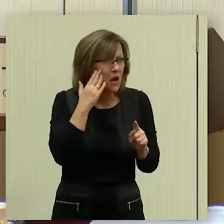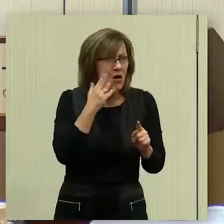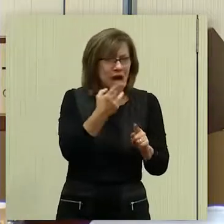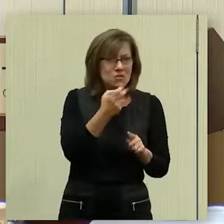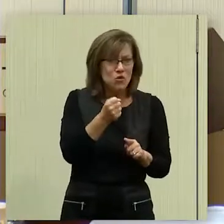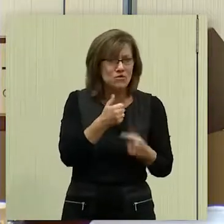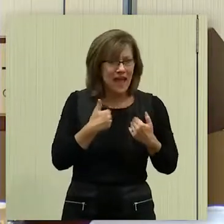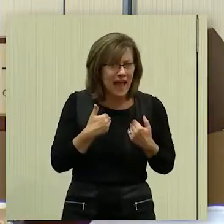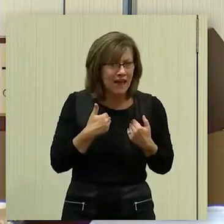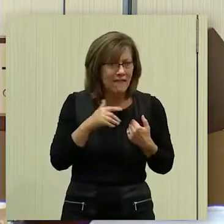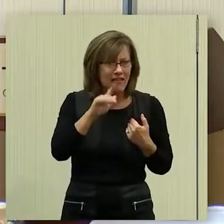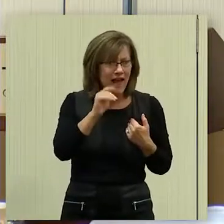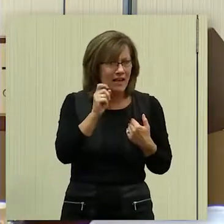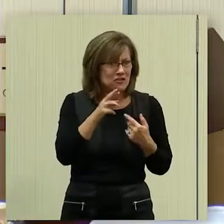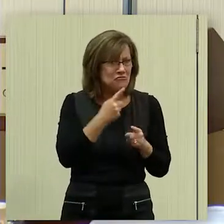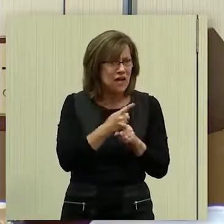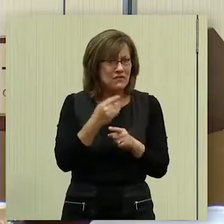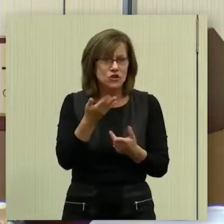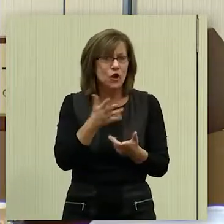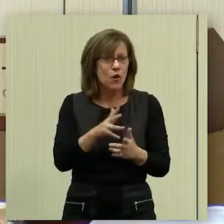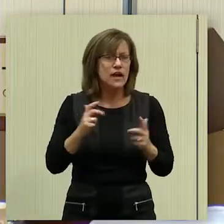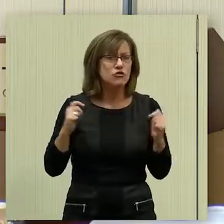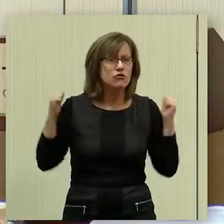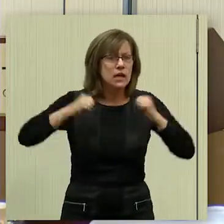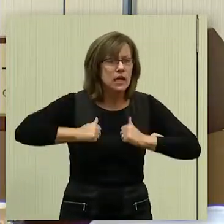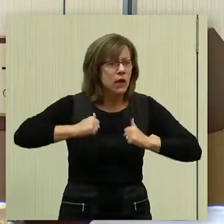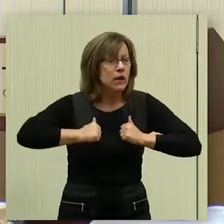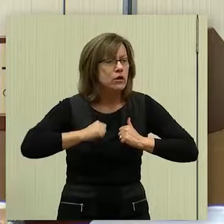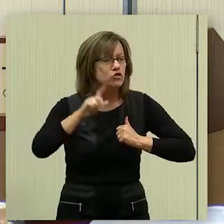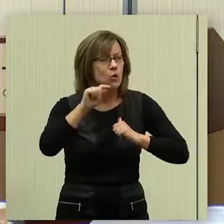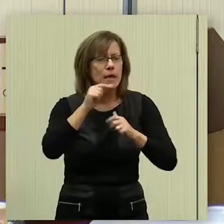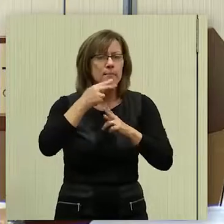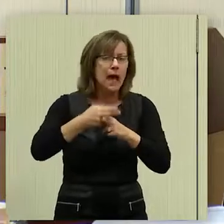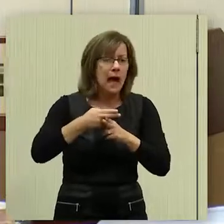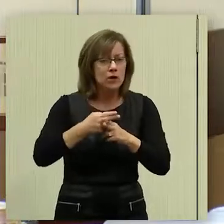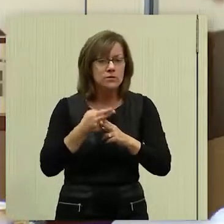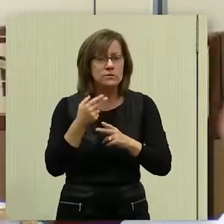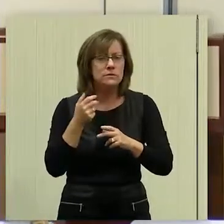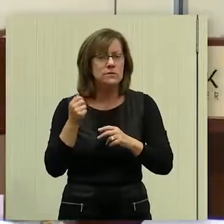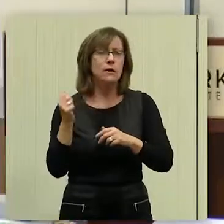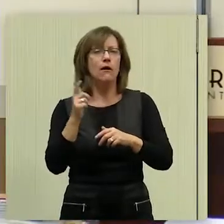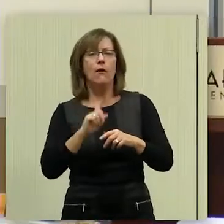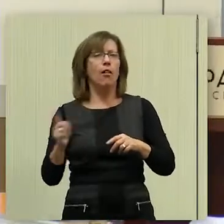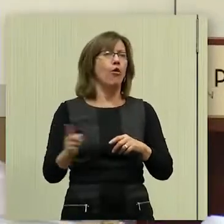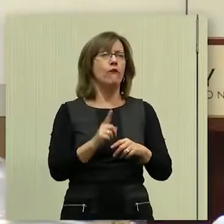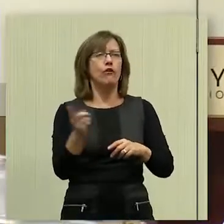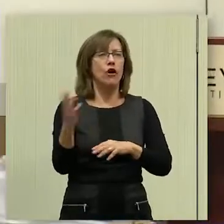use if you didn't want to carry the 20-pound backpack everywhere. Yeah, somebody over here, yeah.